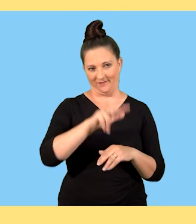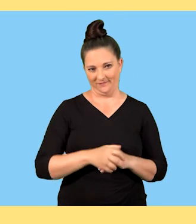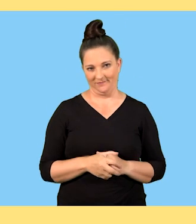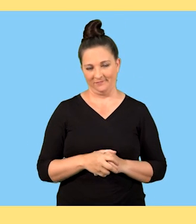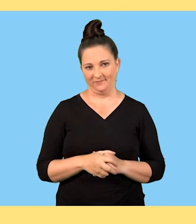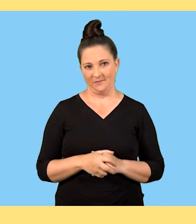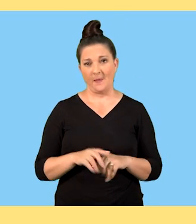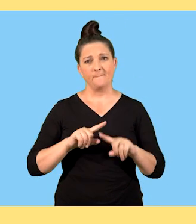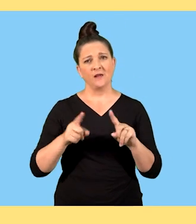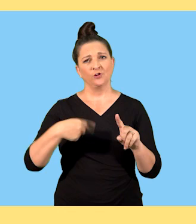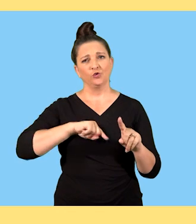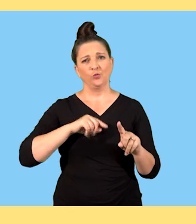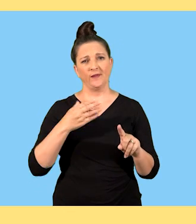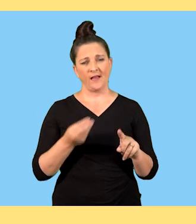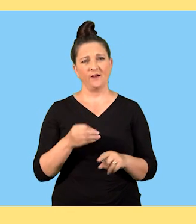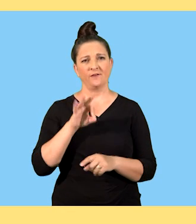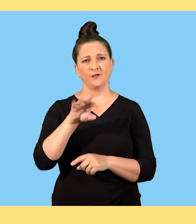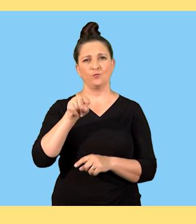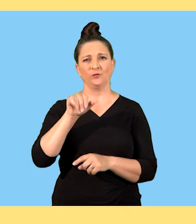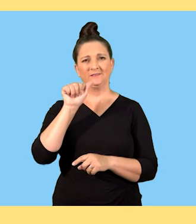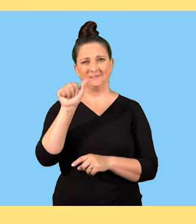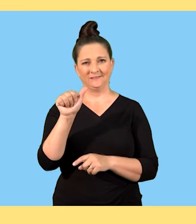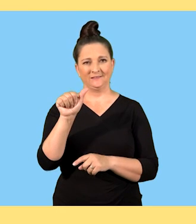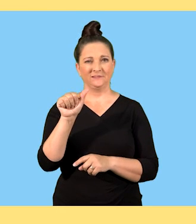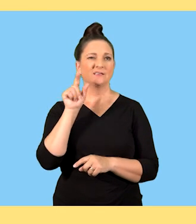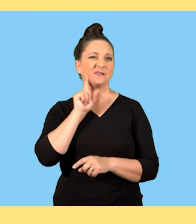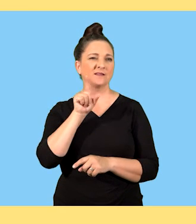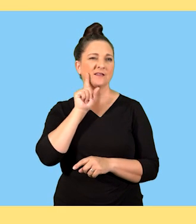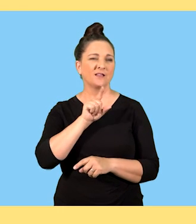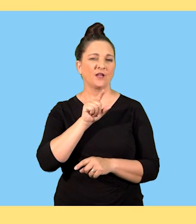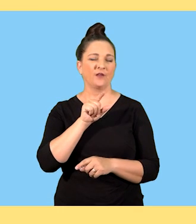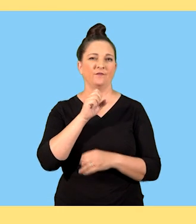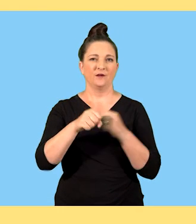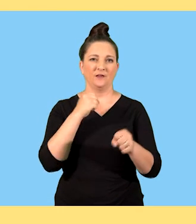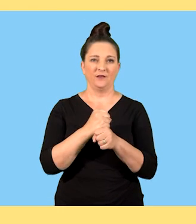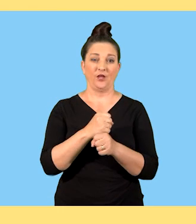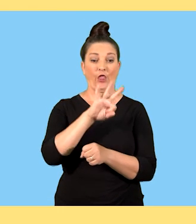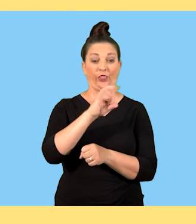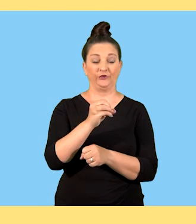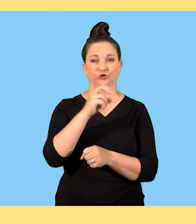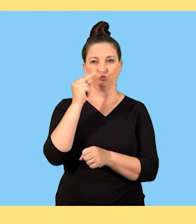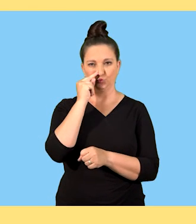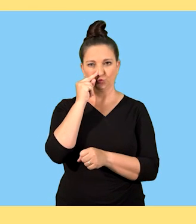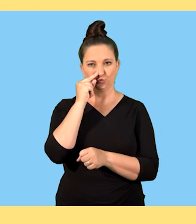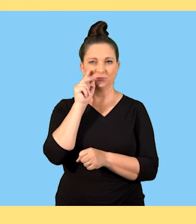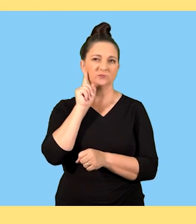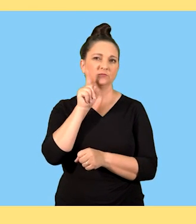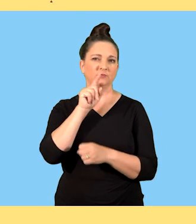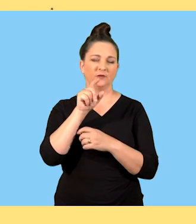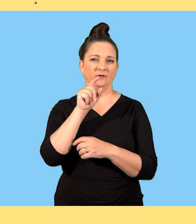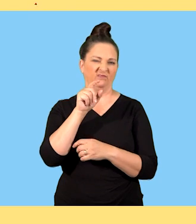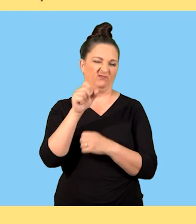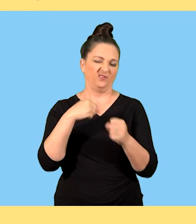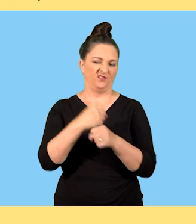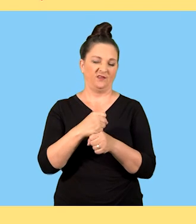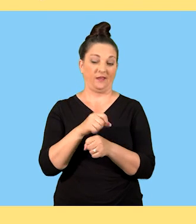have a premium of 3.6 paid on 30 June each year. So if it's paid on 30 June each year, I can